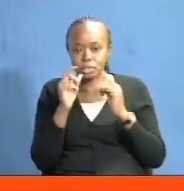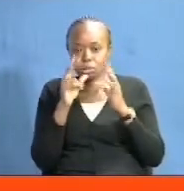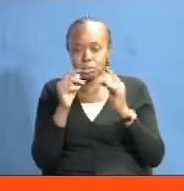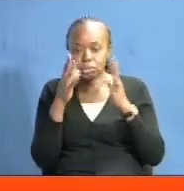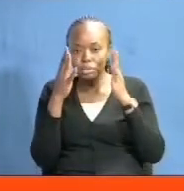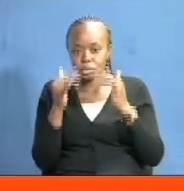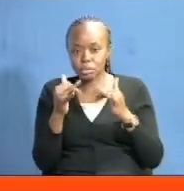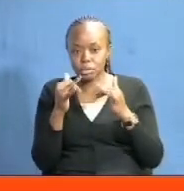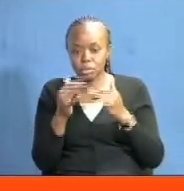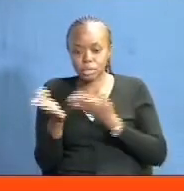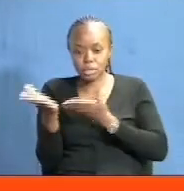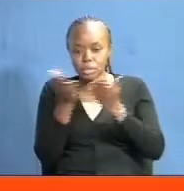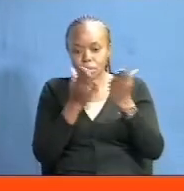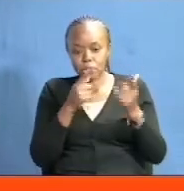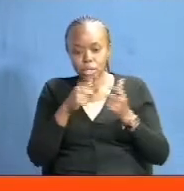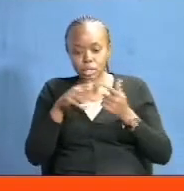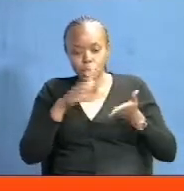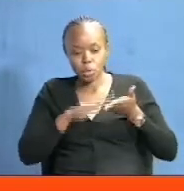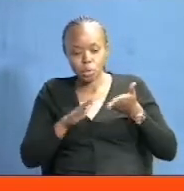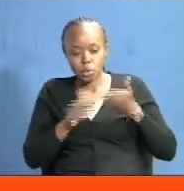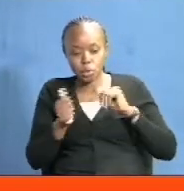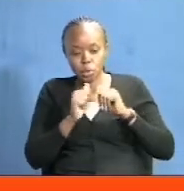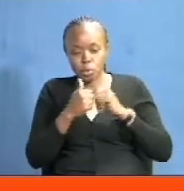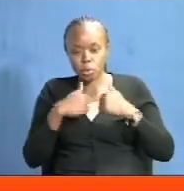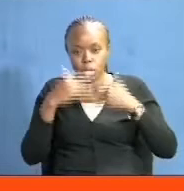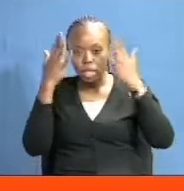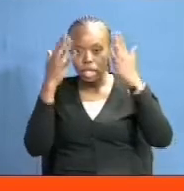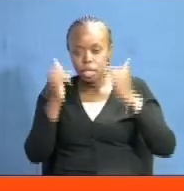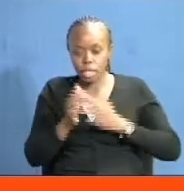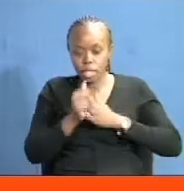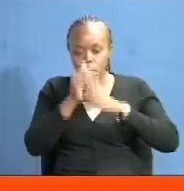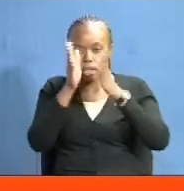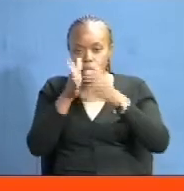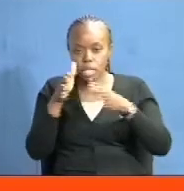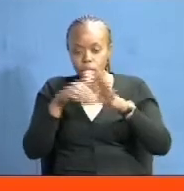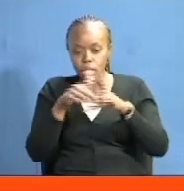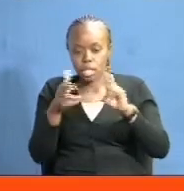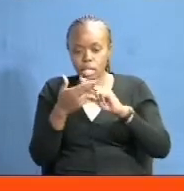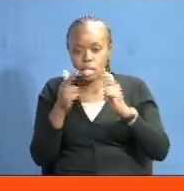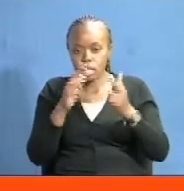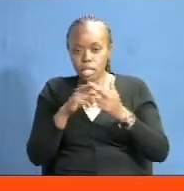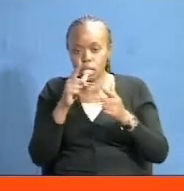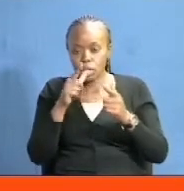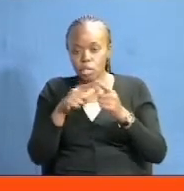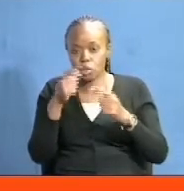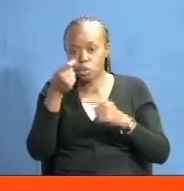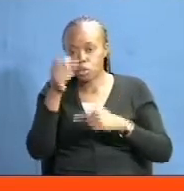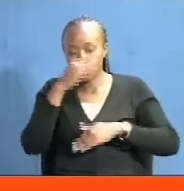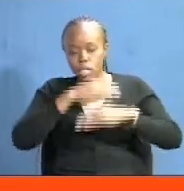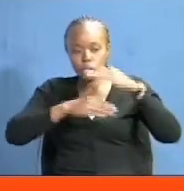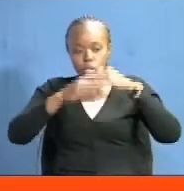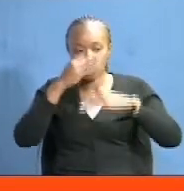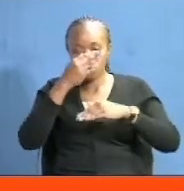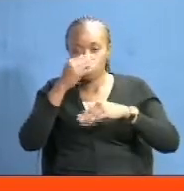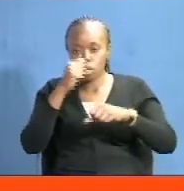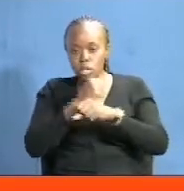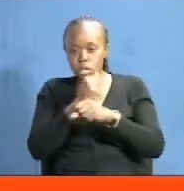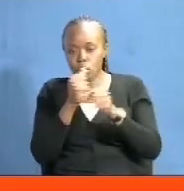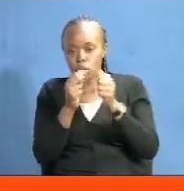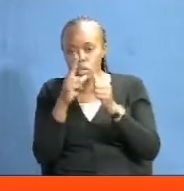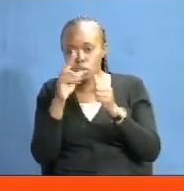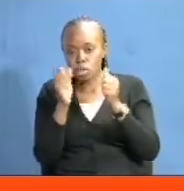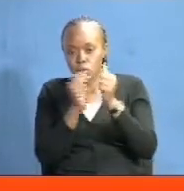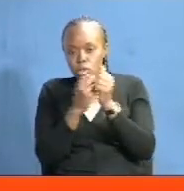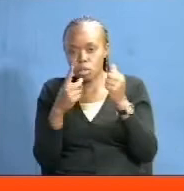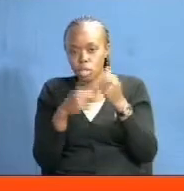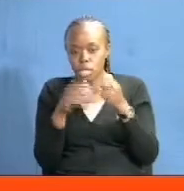discussion. Bring us to speed with the current student leadership in relation to the Universities Amendment Act of 2016 that